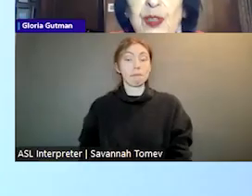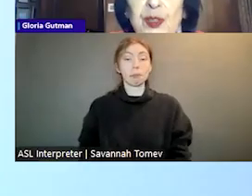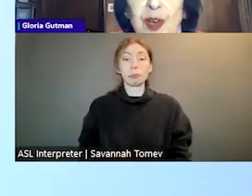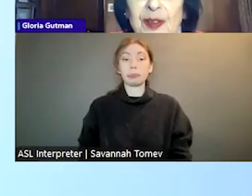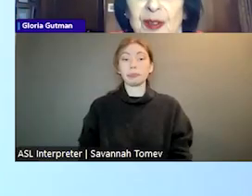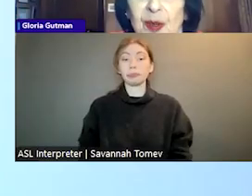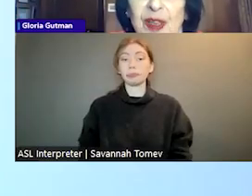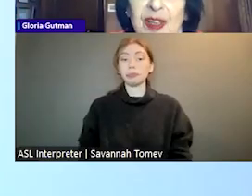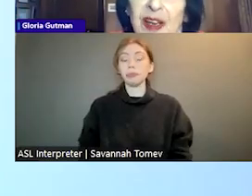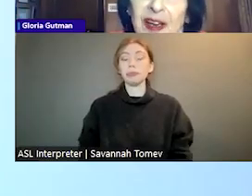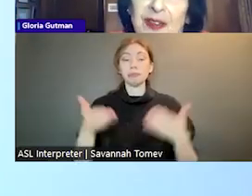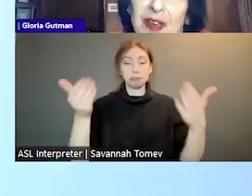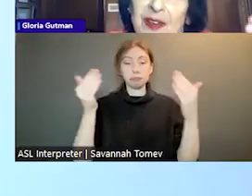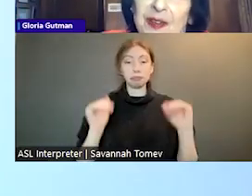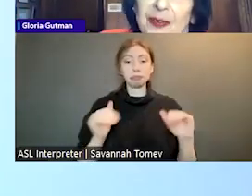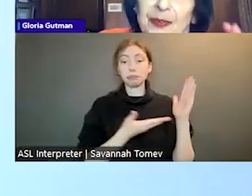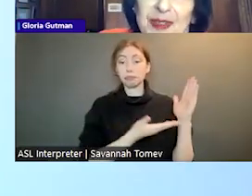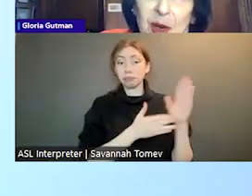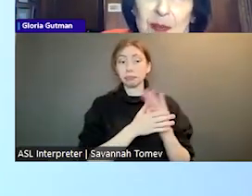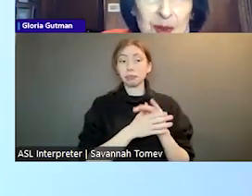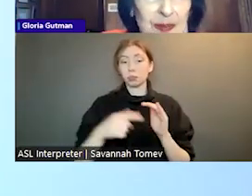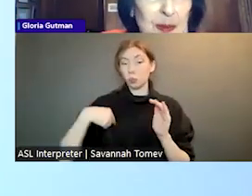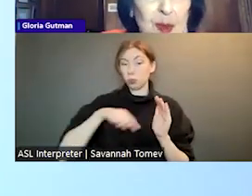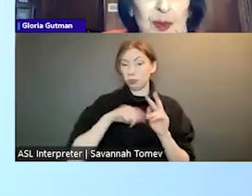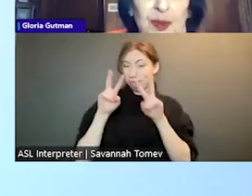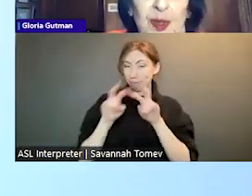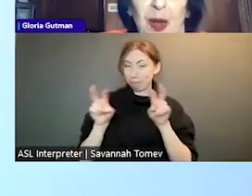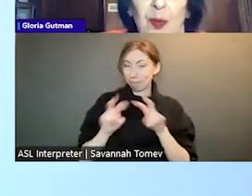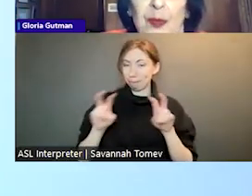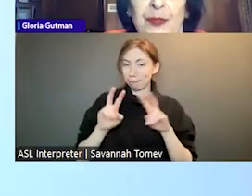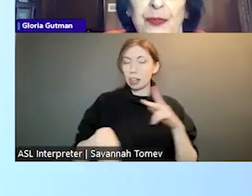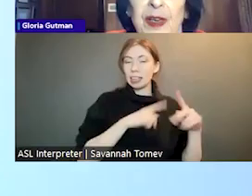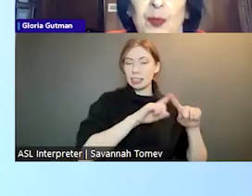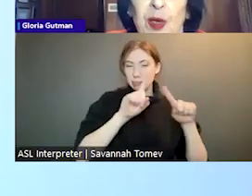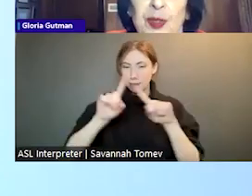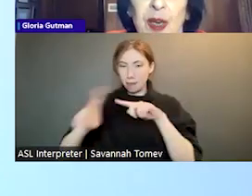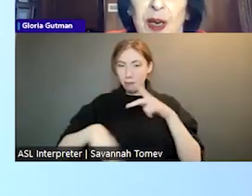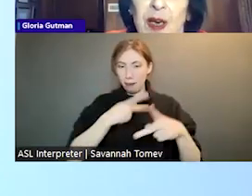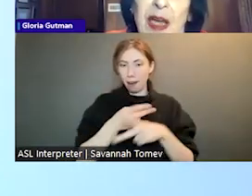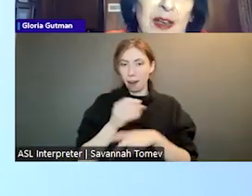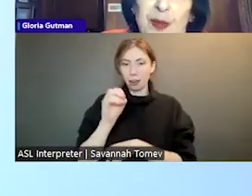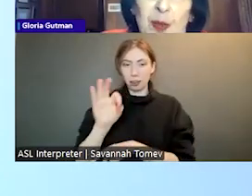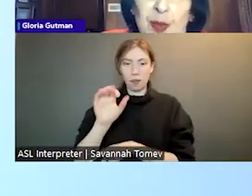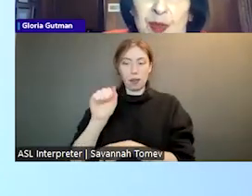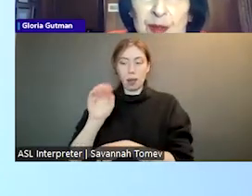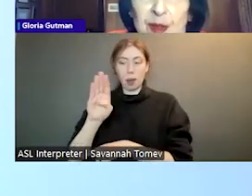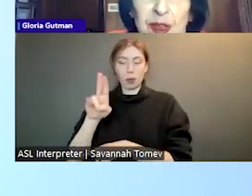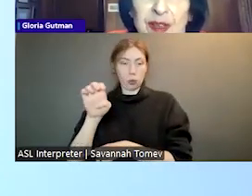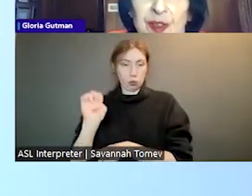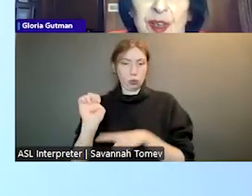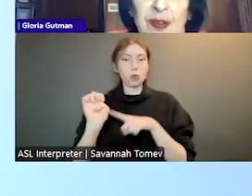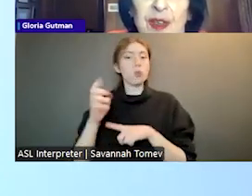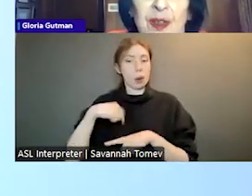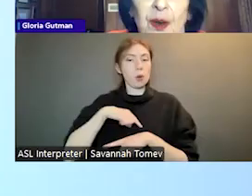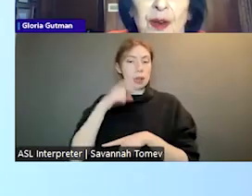When we started looking at the different types of abuse, what we found was, as in most other